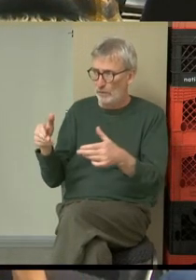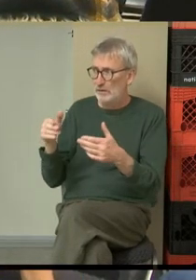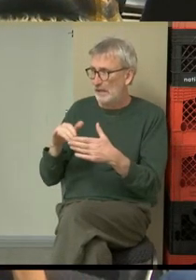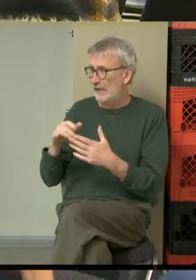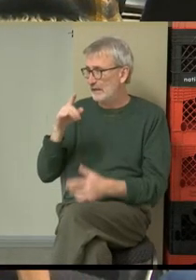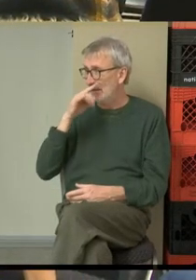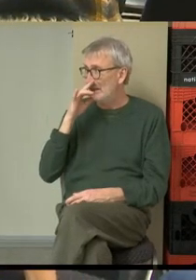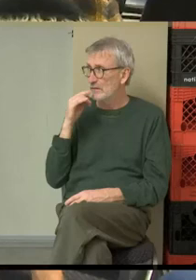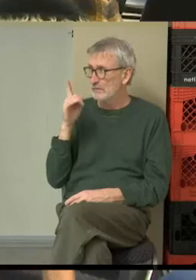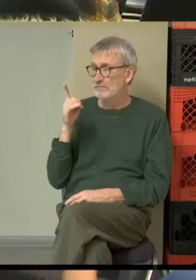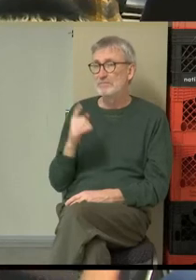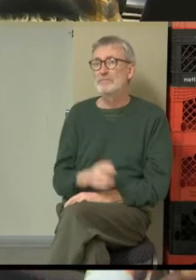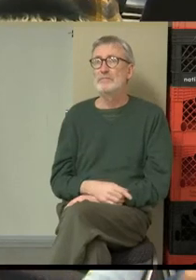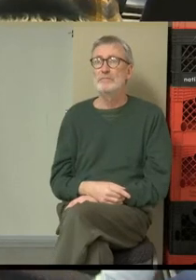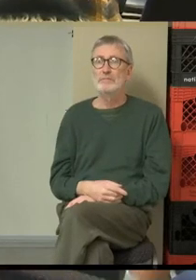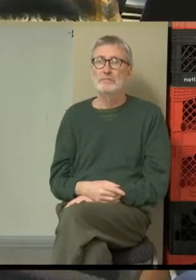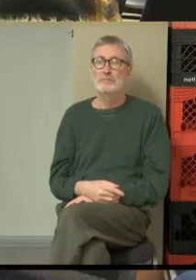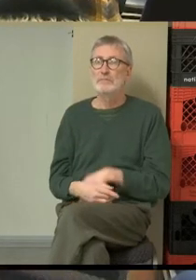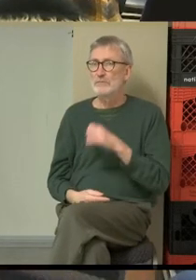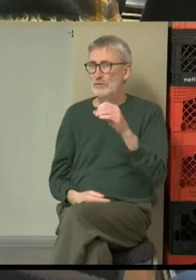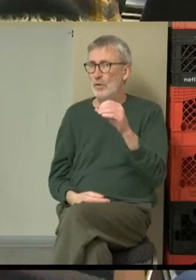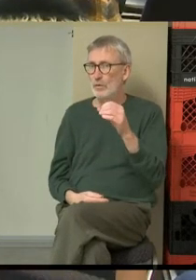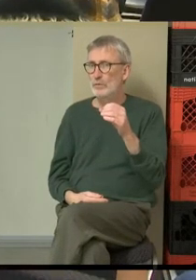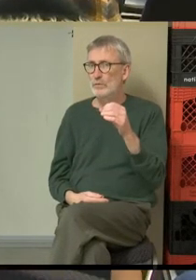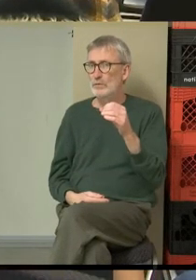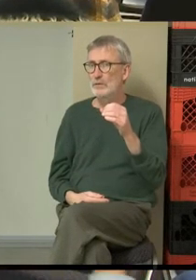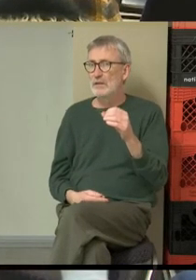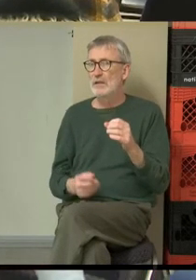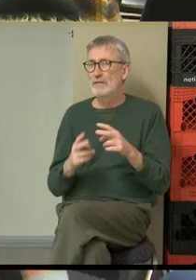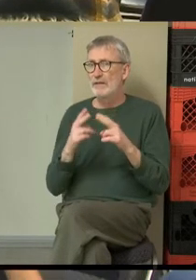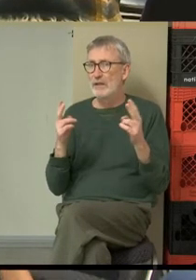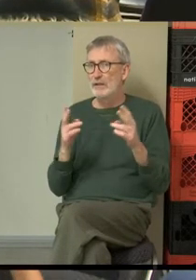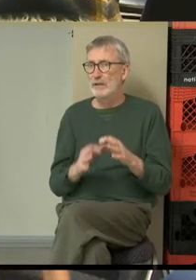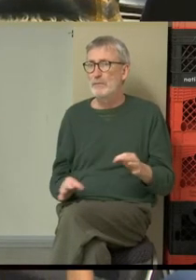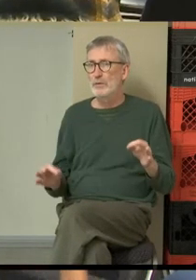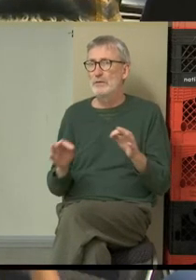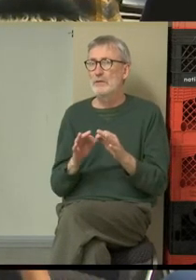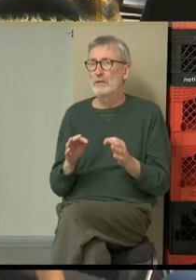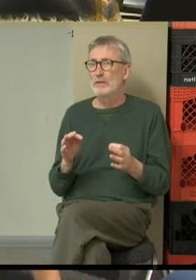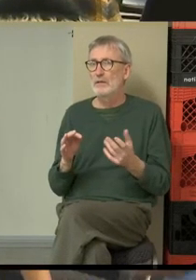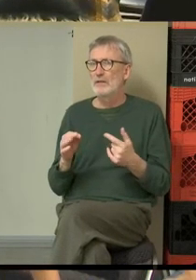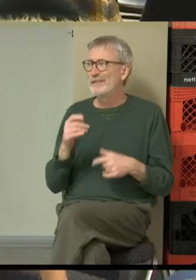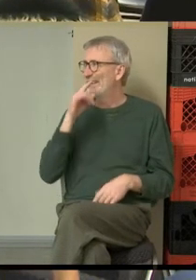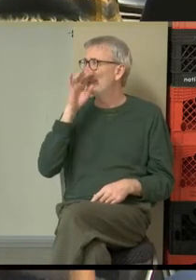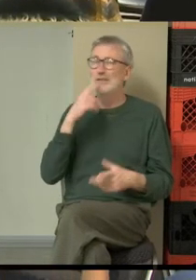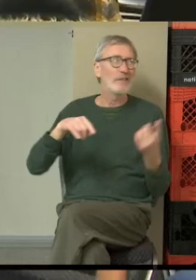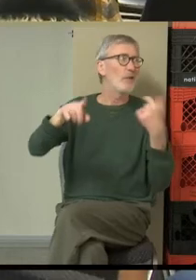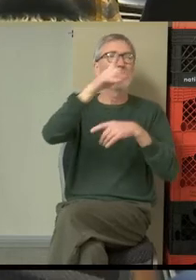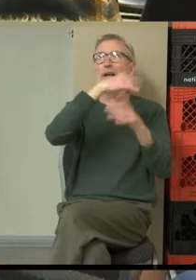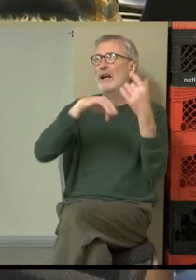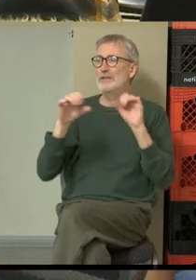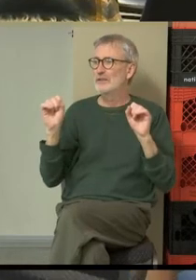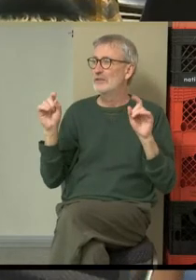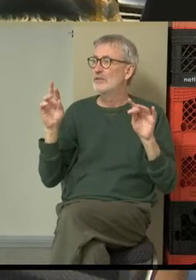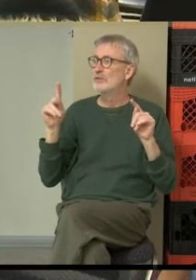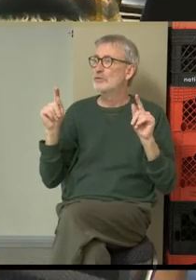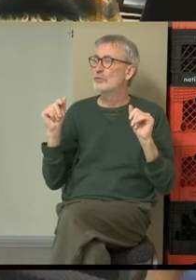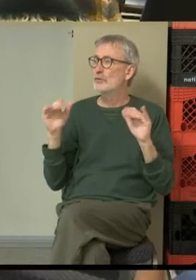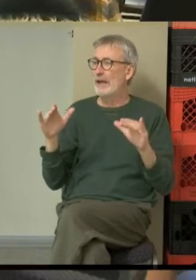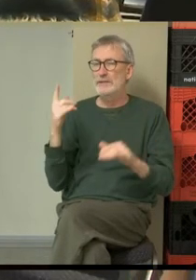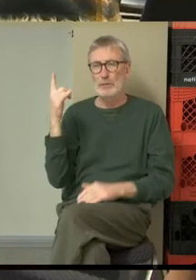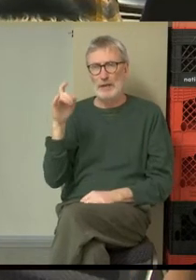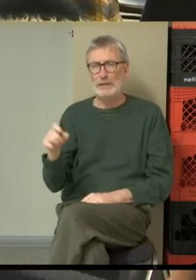and those programs. Mm-hmm. So it's absolutely, there's straight kids all the time moving around. Someone has